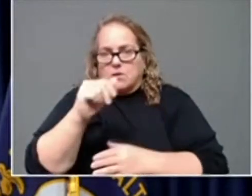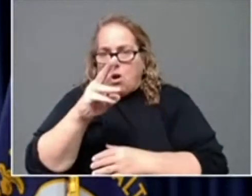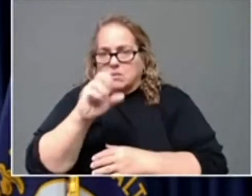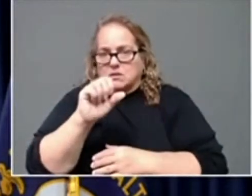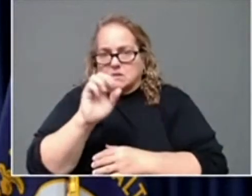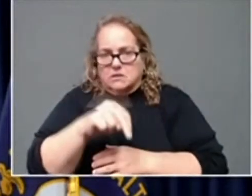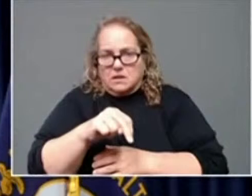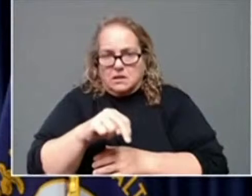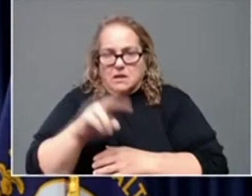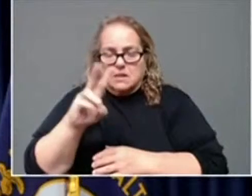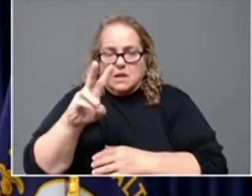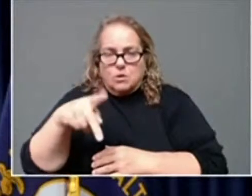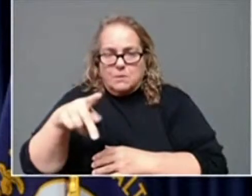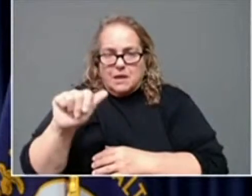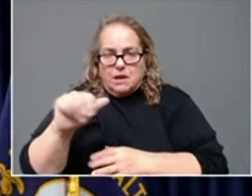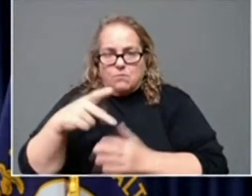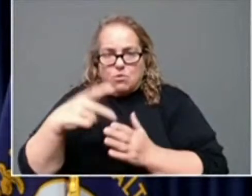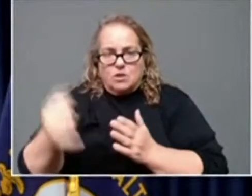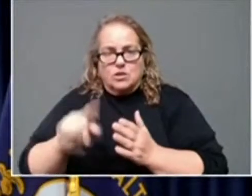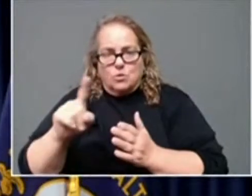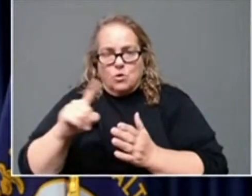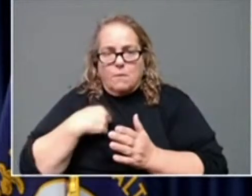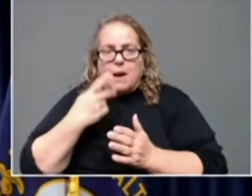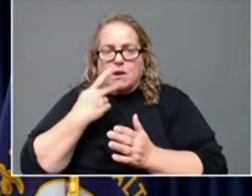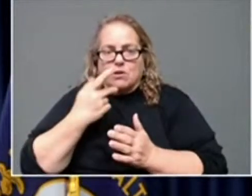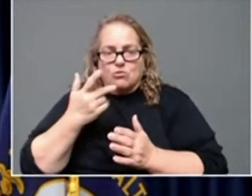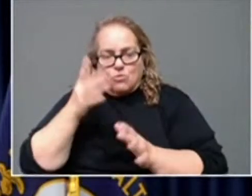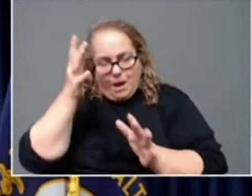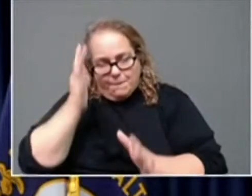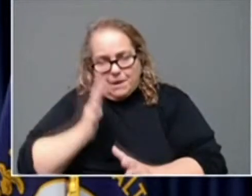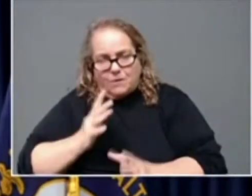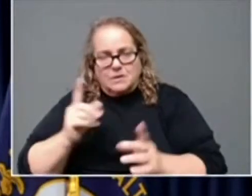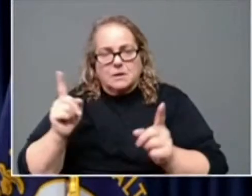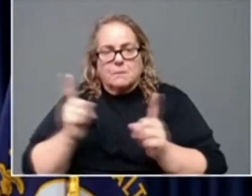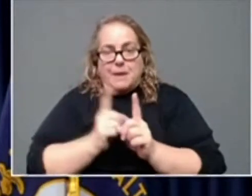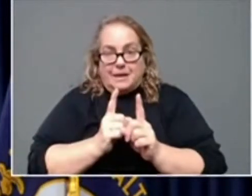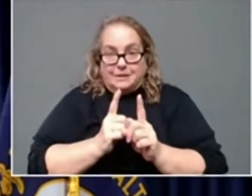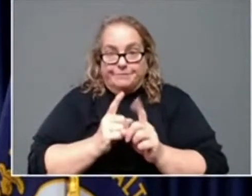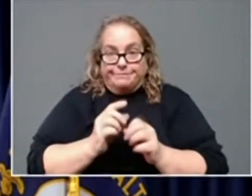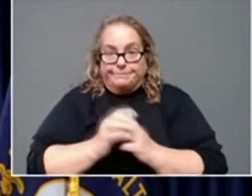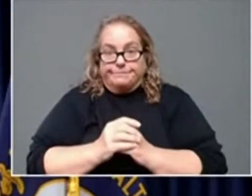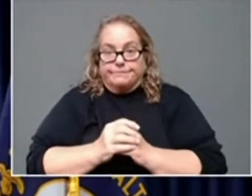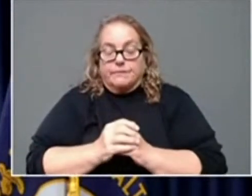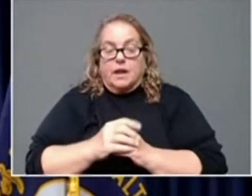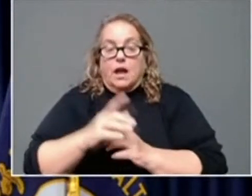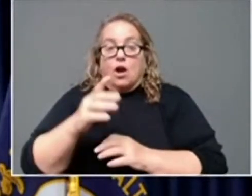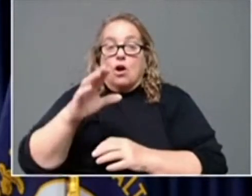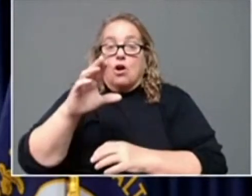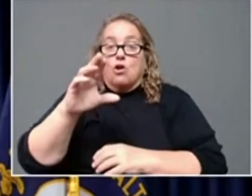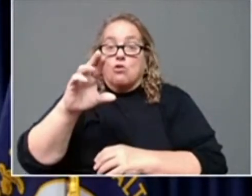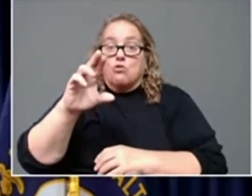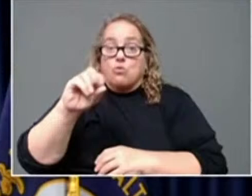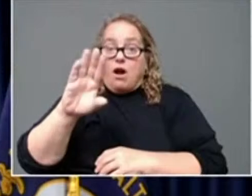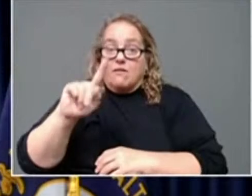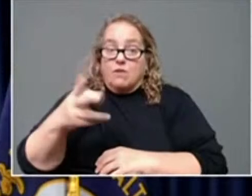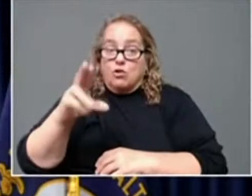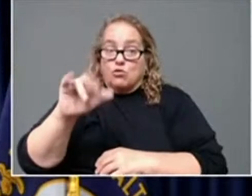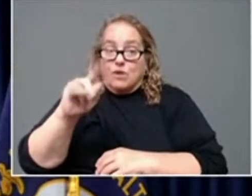project is where my grandparents met. Then the Rough River Dam State Resort Park, 47 rooms